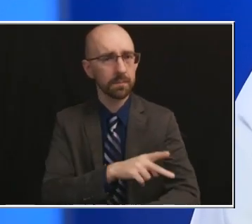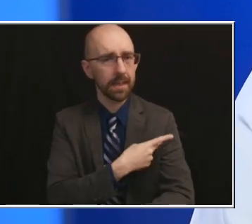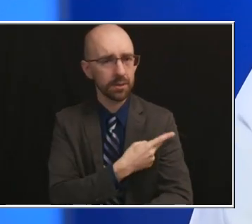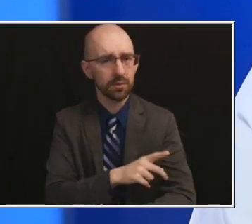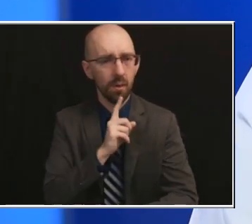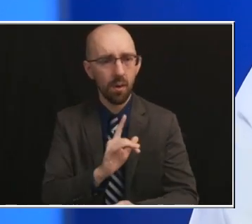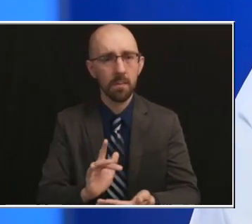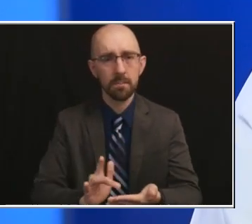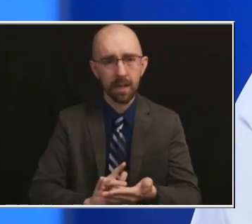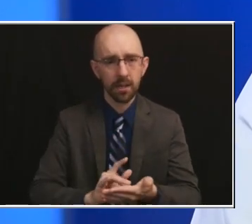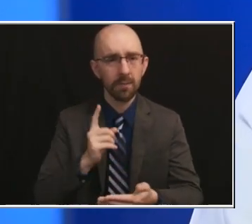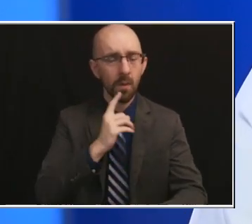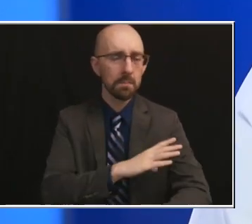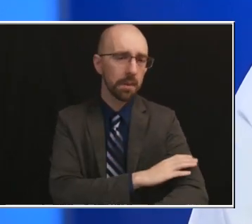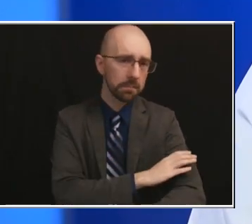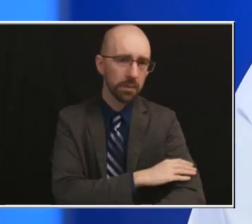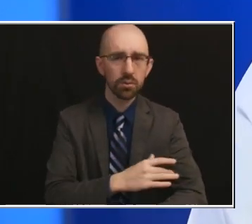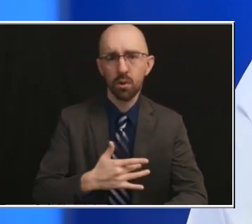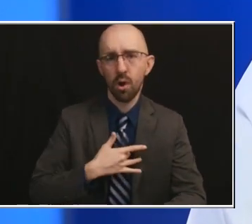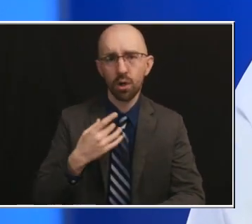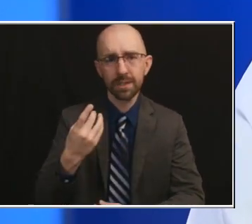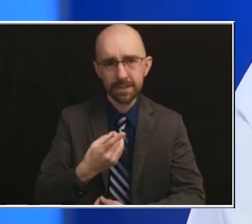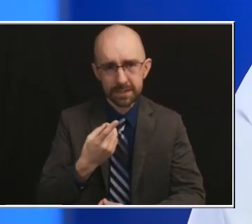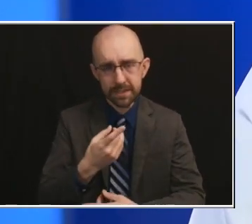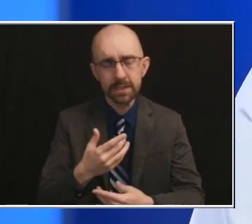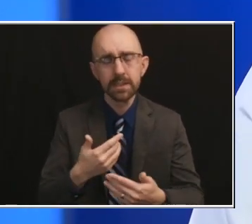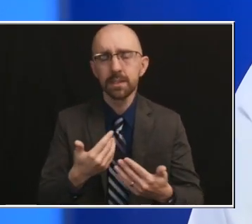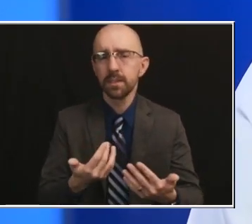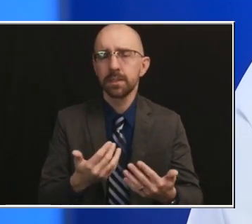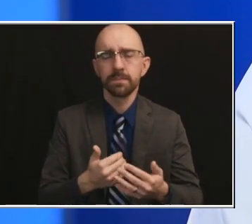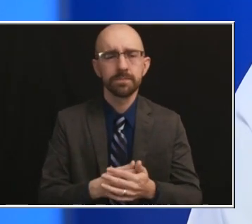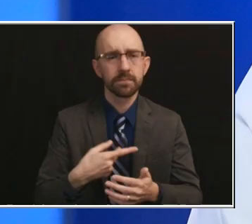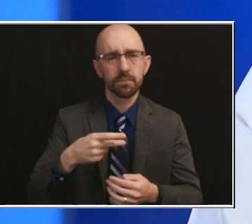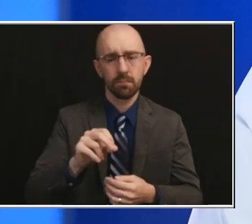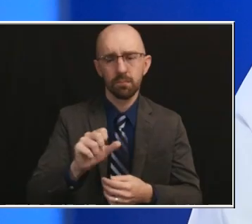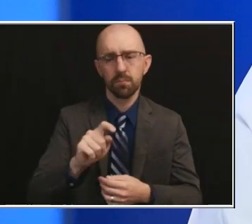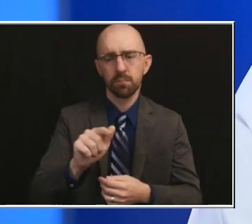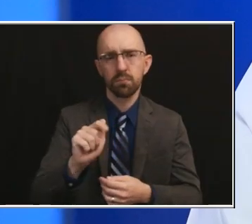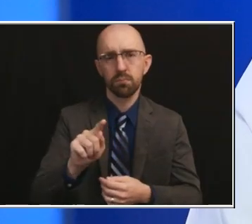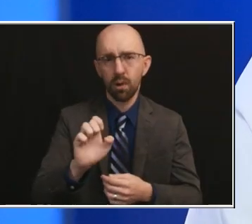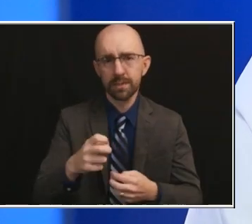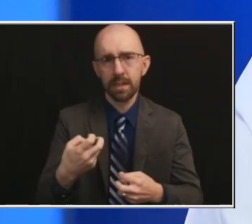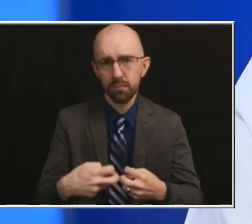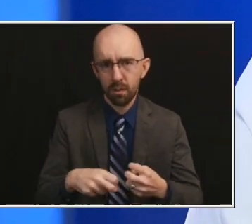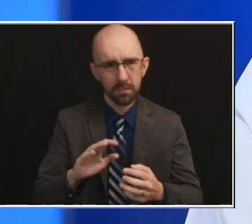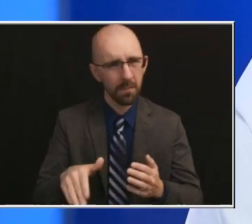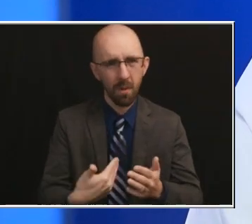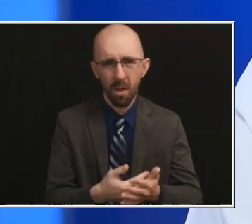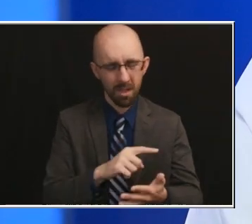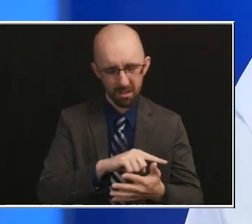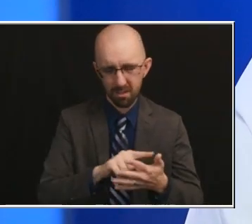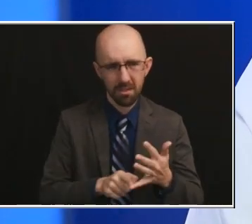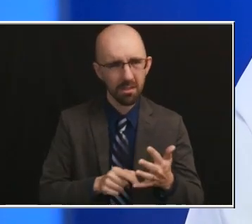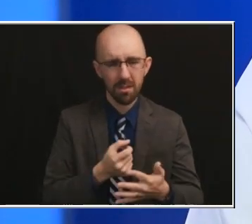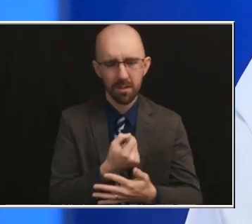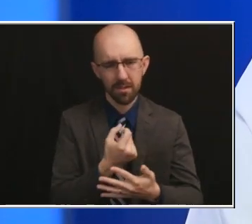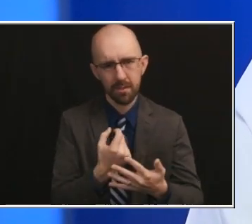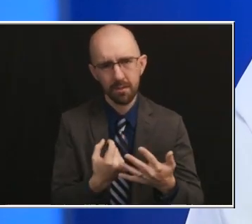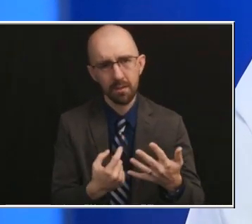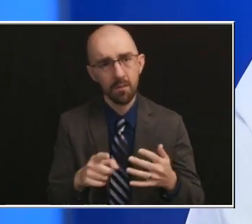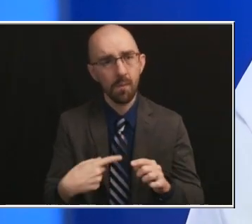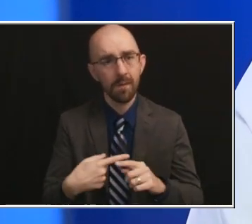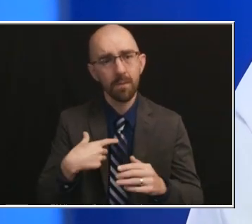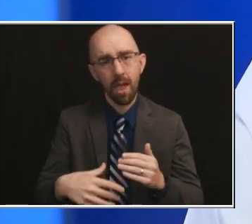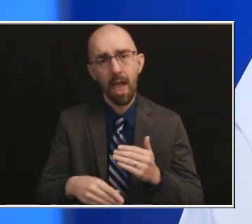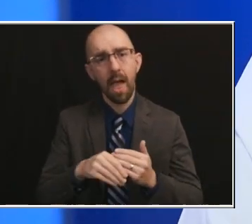blood pressure, heart disease, prostate problems, all those things. And when we add a medication